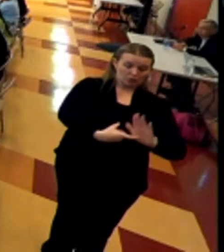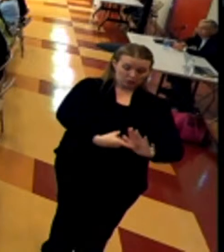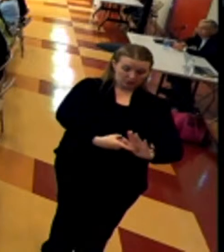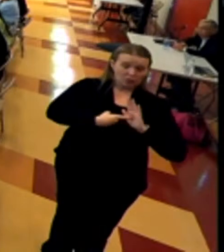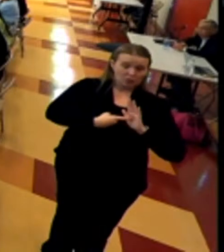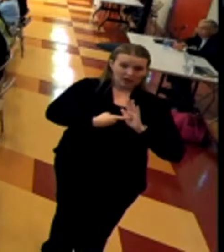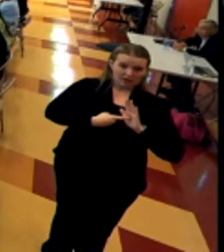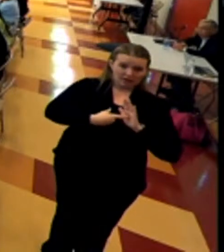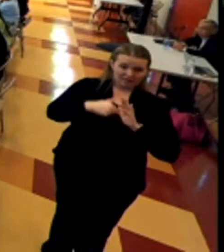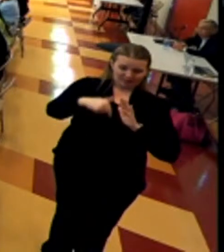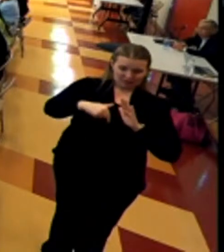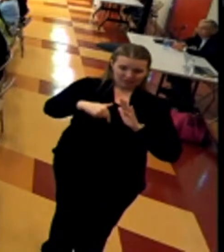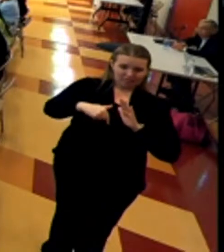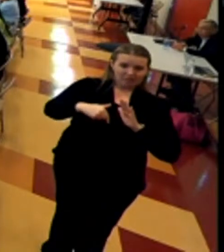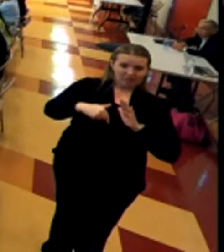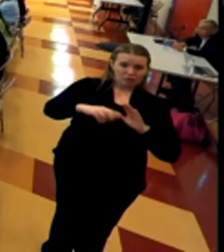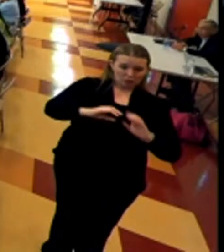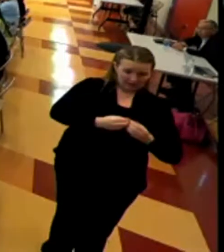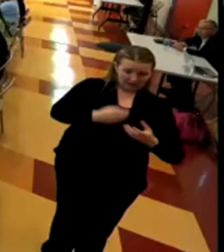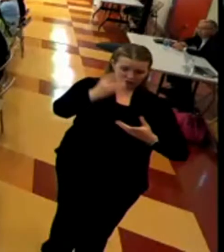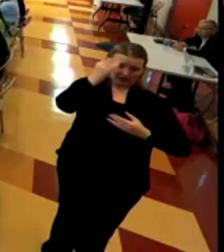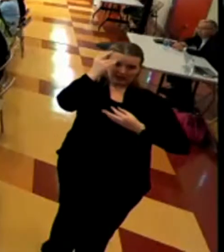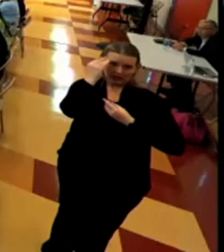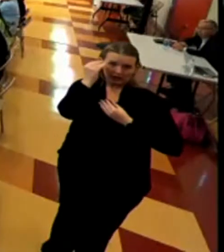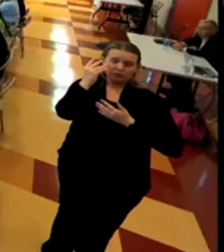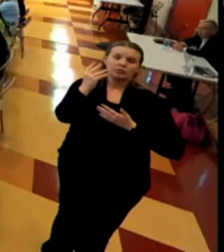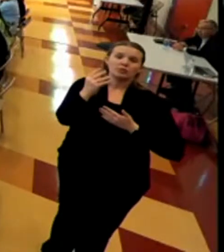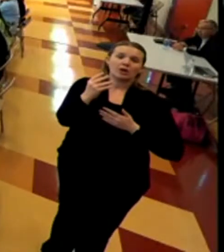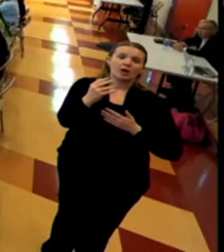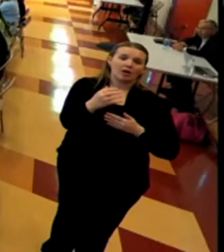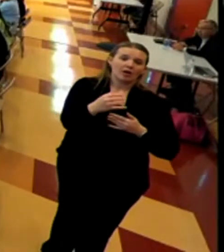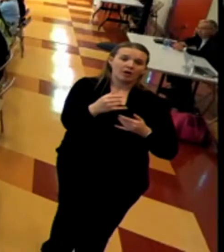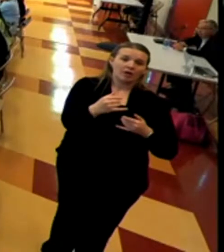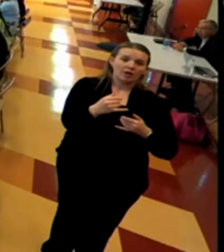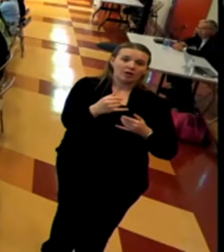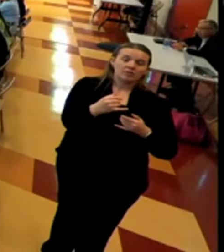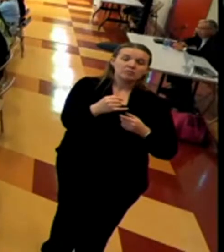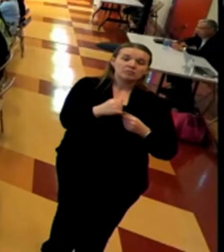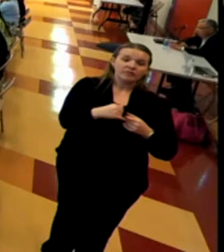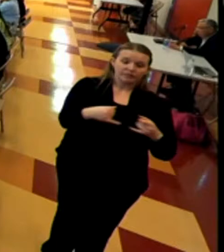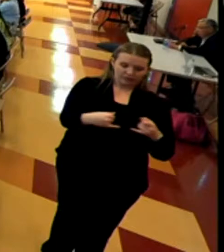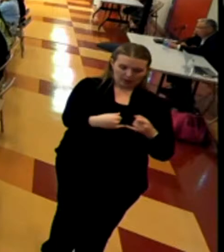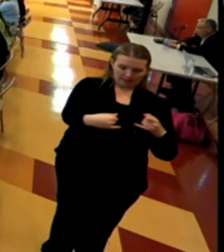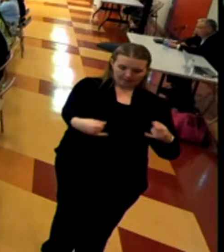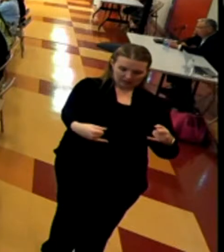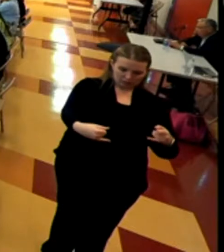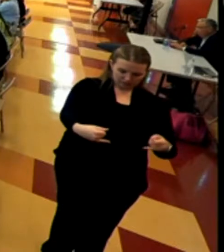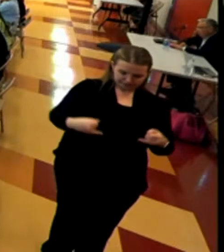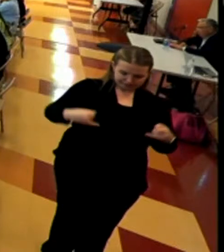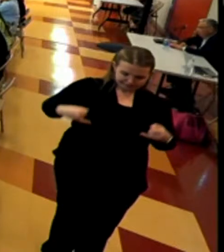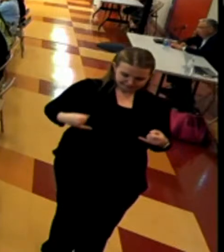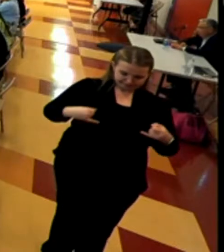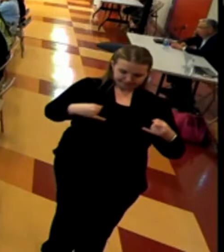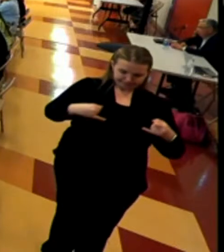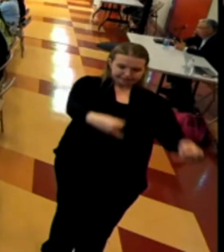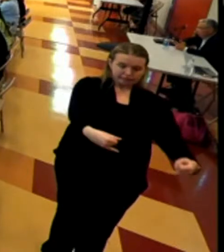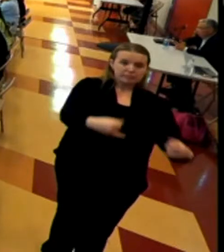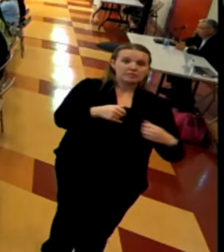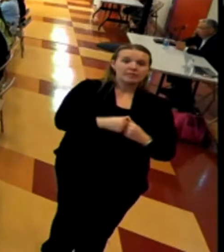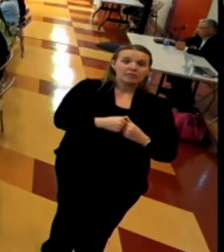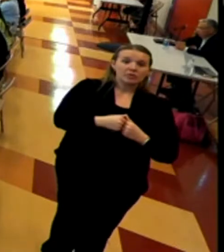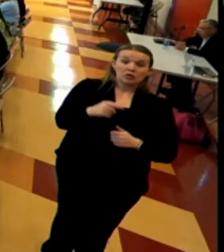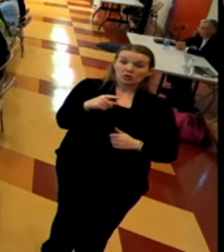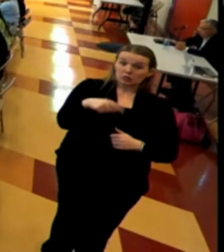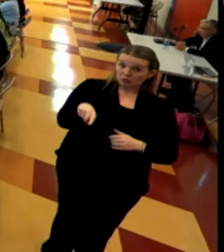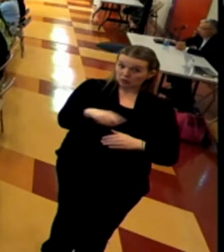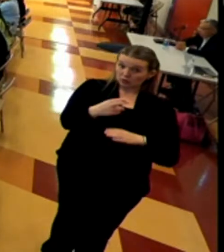of this organization and consideration drawing boundaries, the thing you used